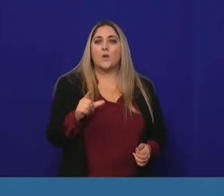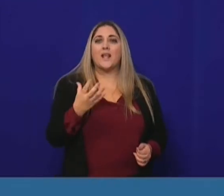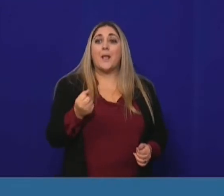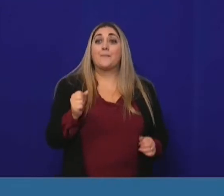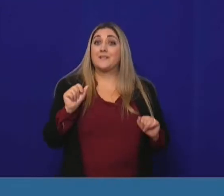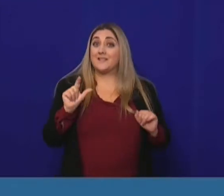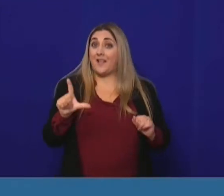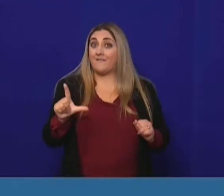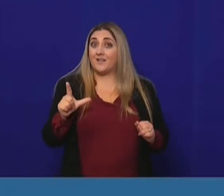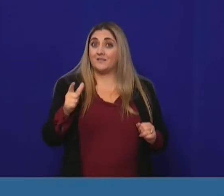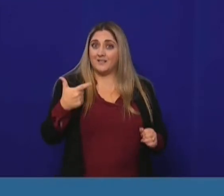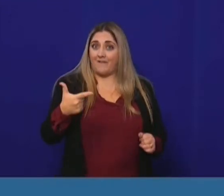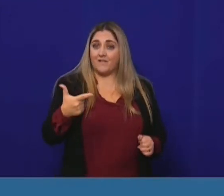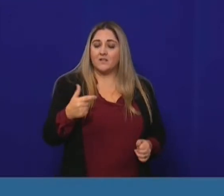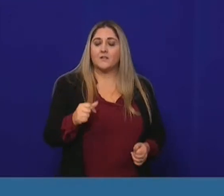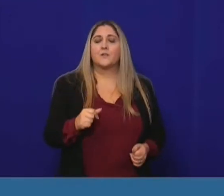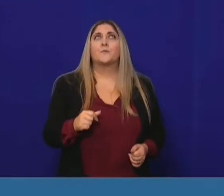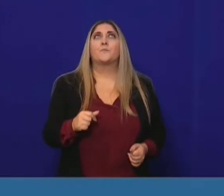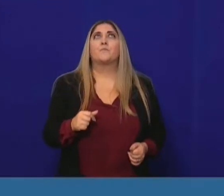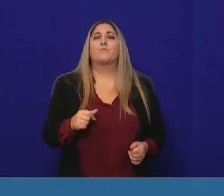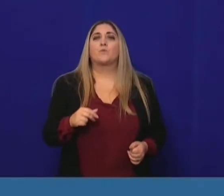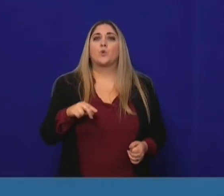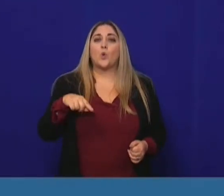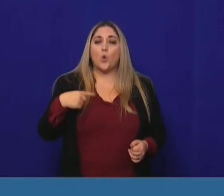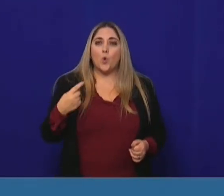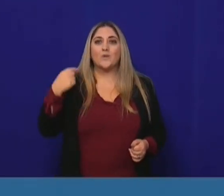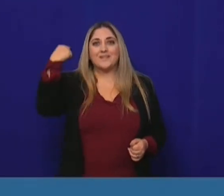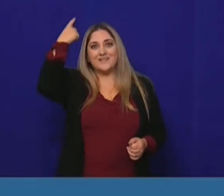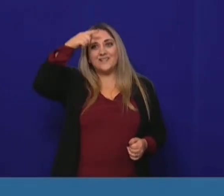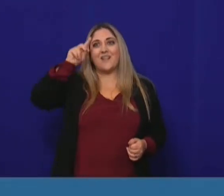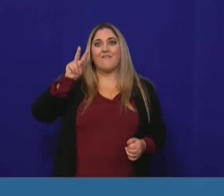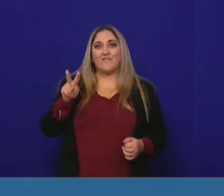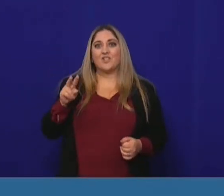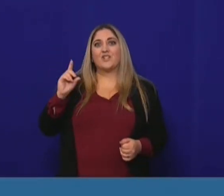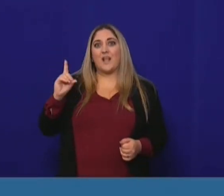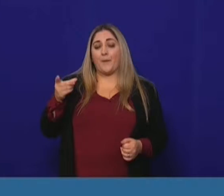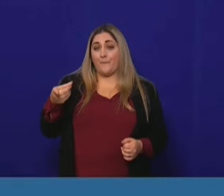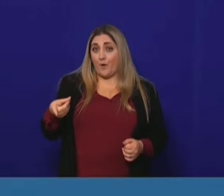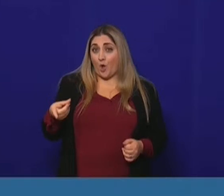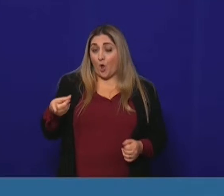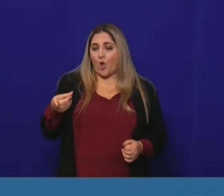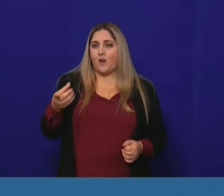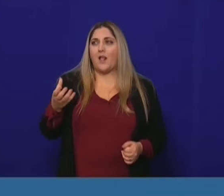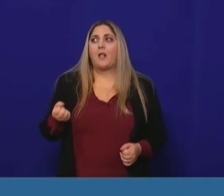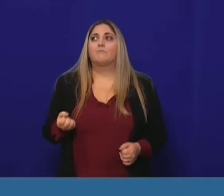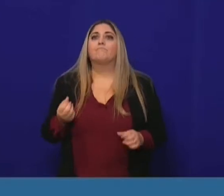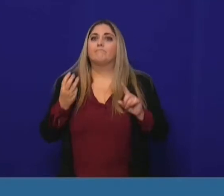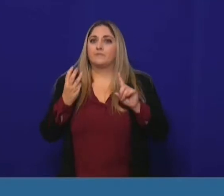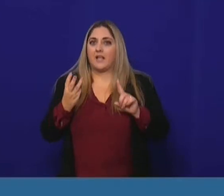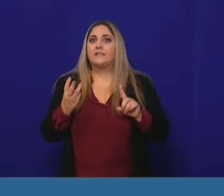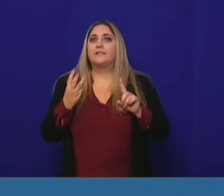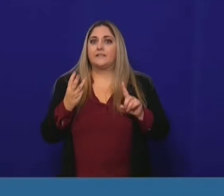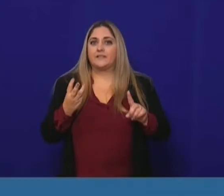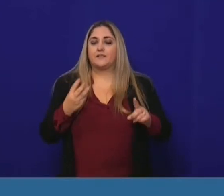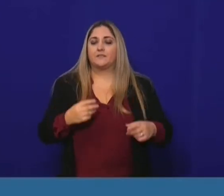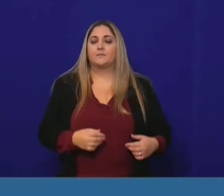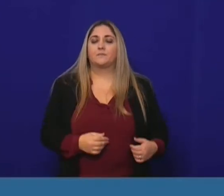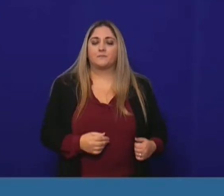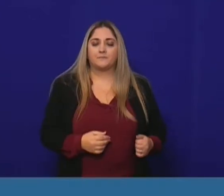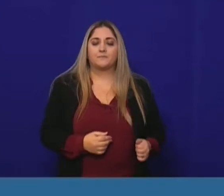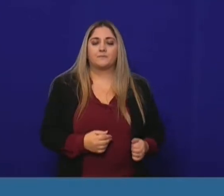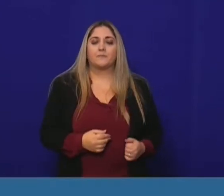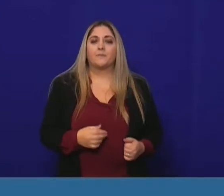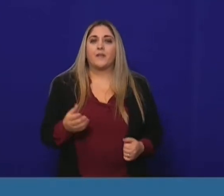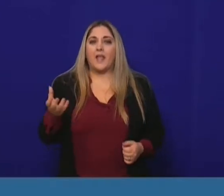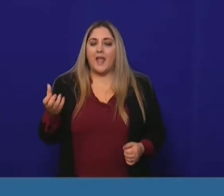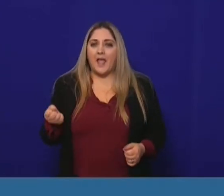active cases, u propju fl-SVPR hemm 13 il-resident li huwa active case u hemm